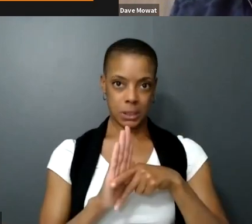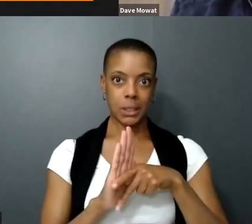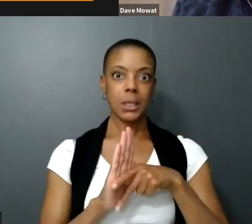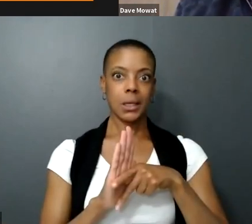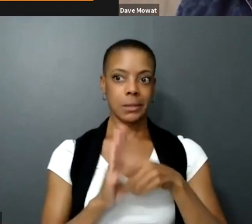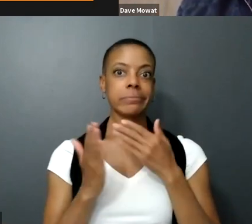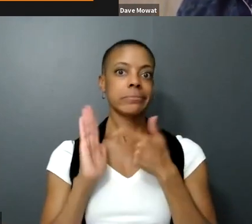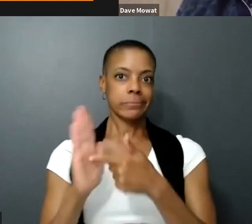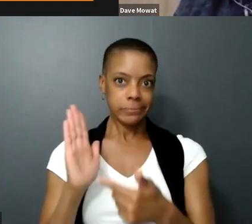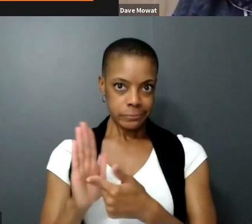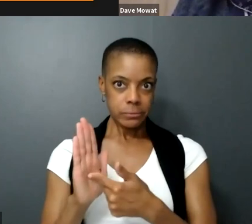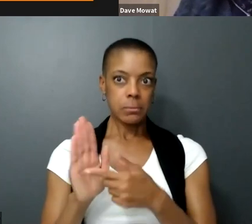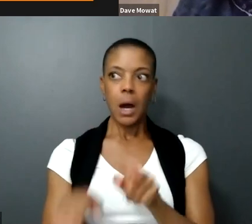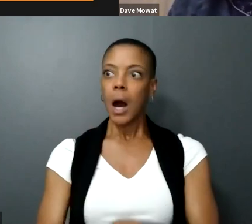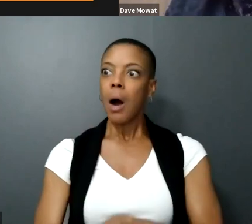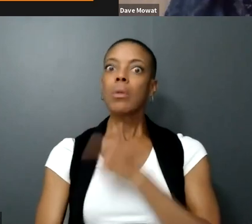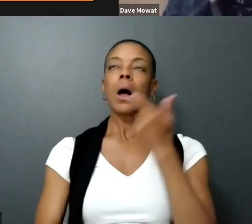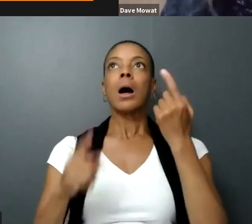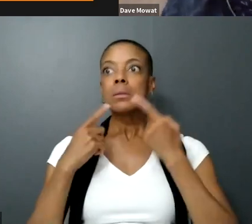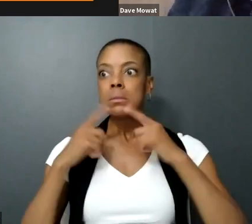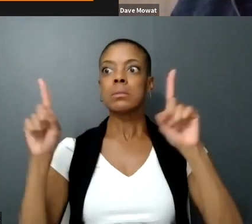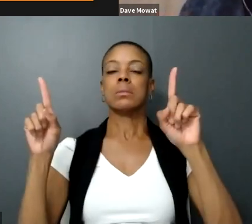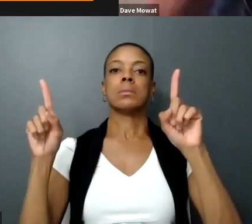successfully achieve one's objective.